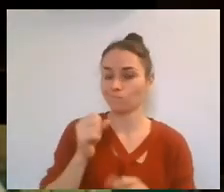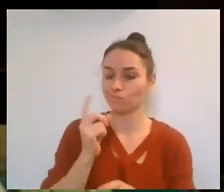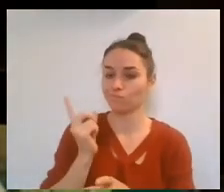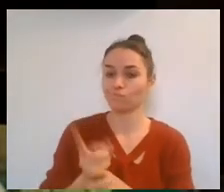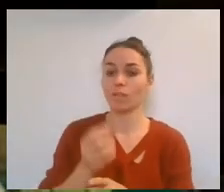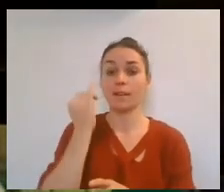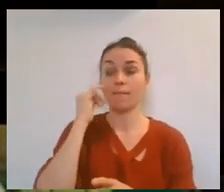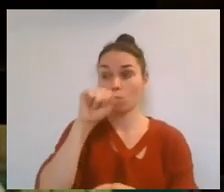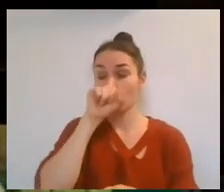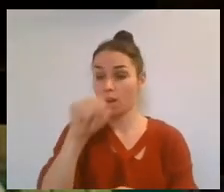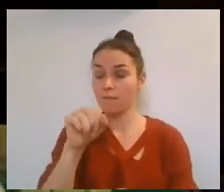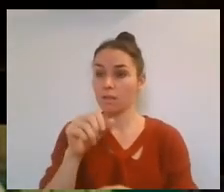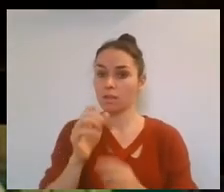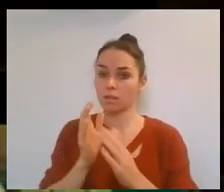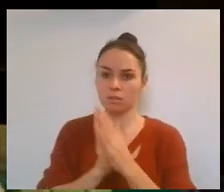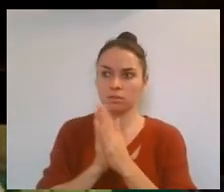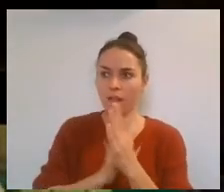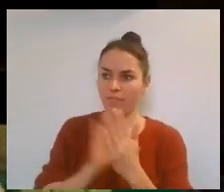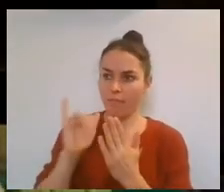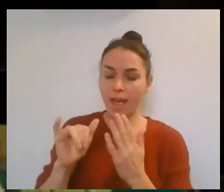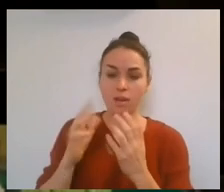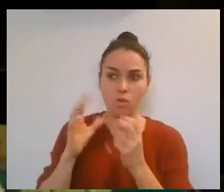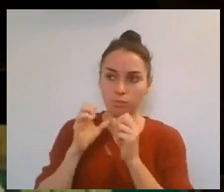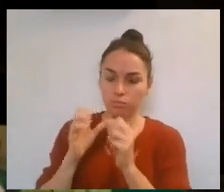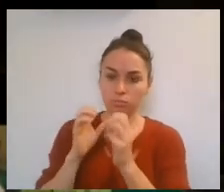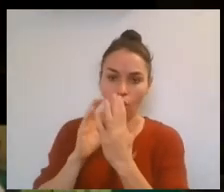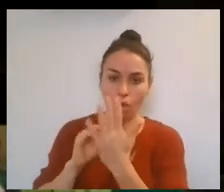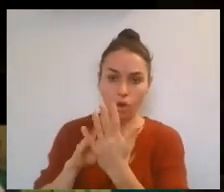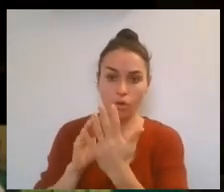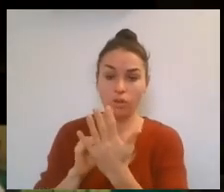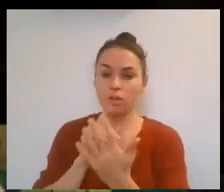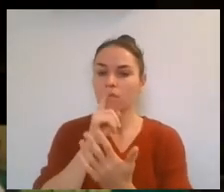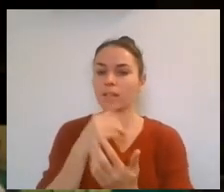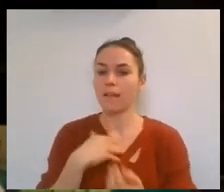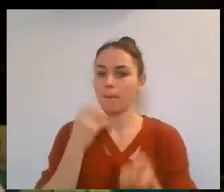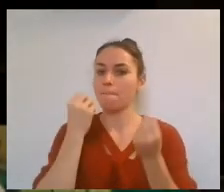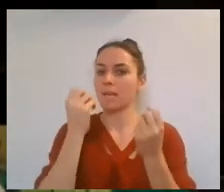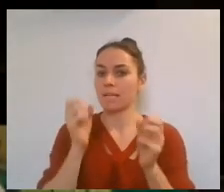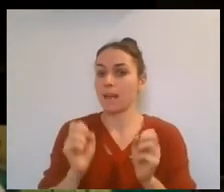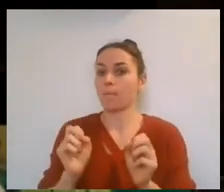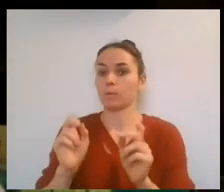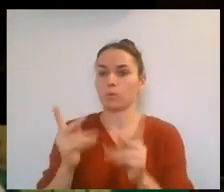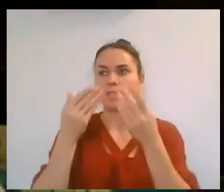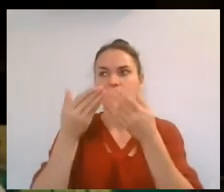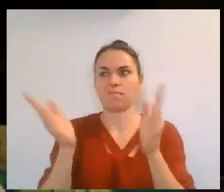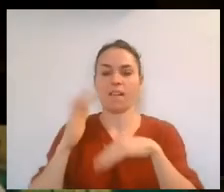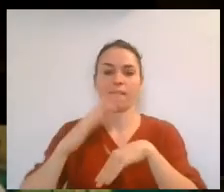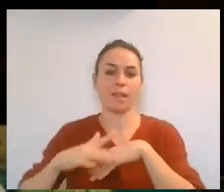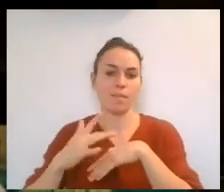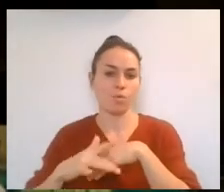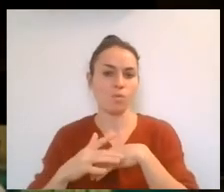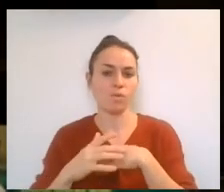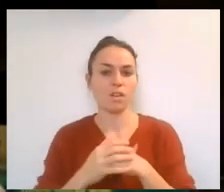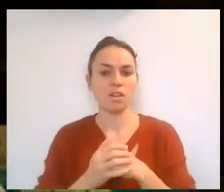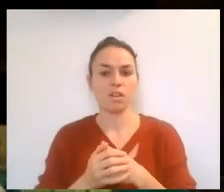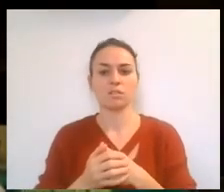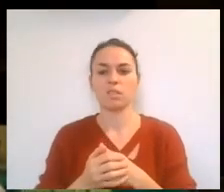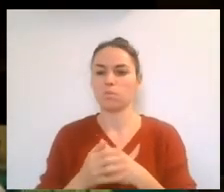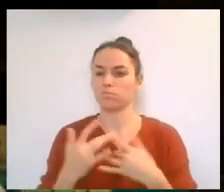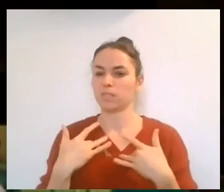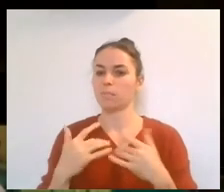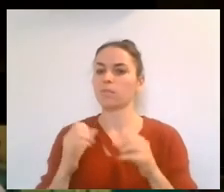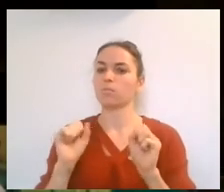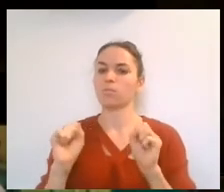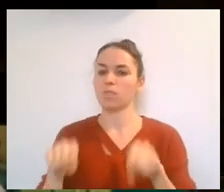it, there are enough opportunities that exist out there for you generally to be able to fulfill